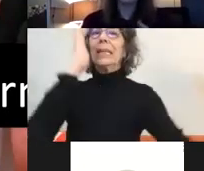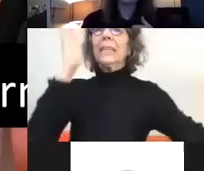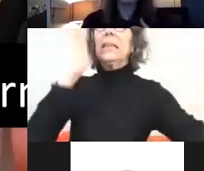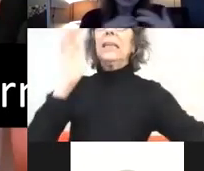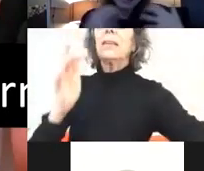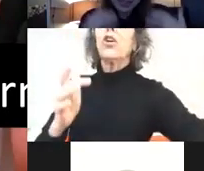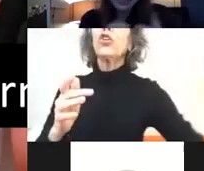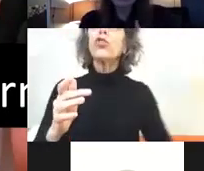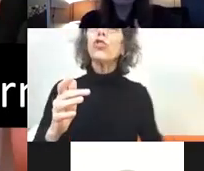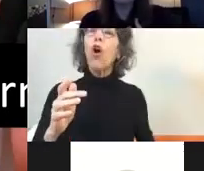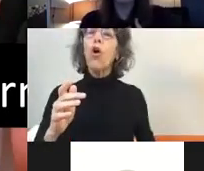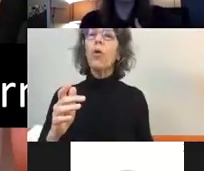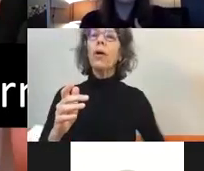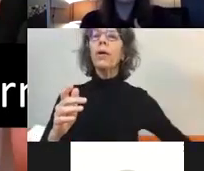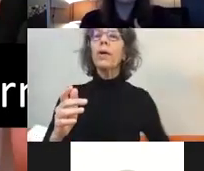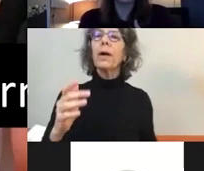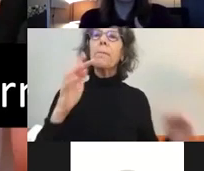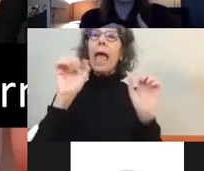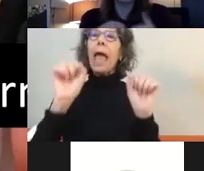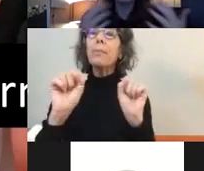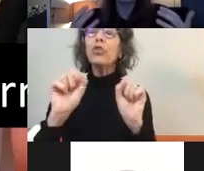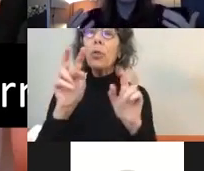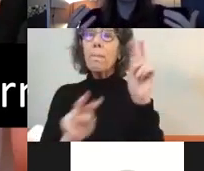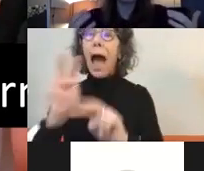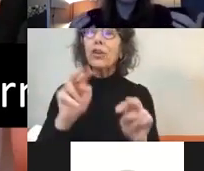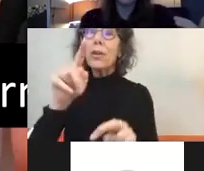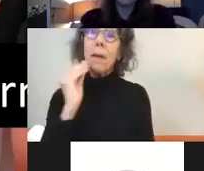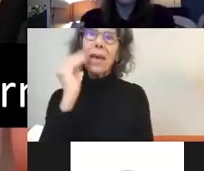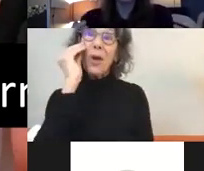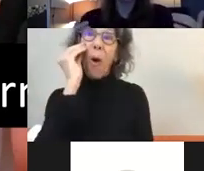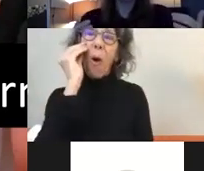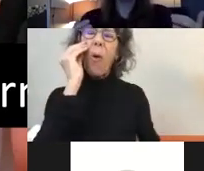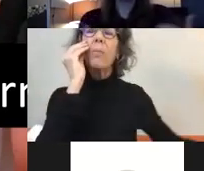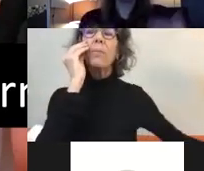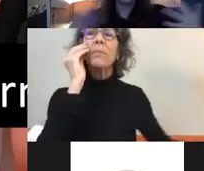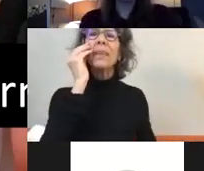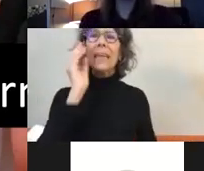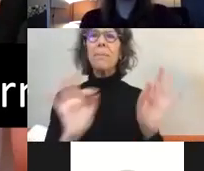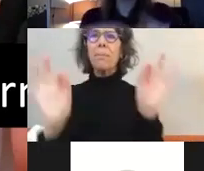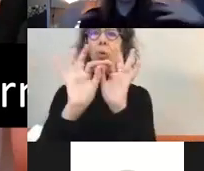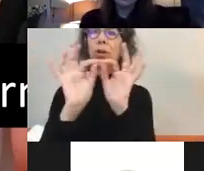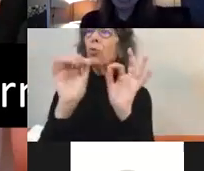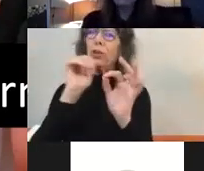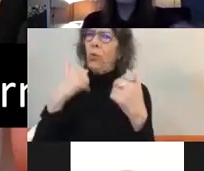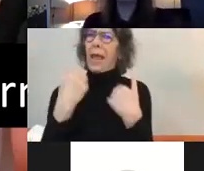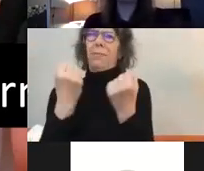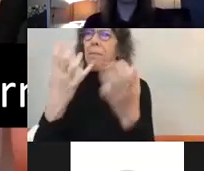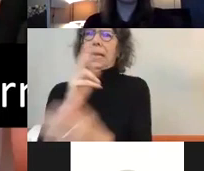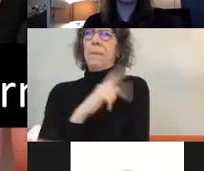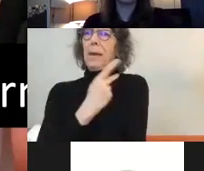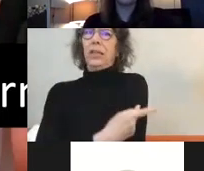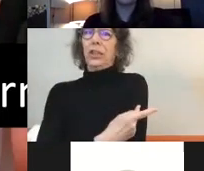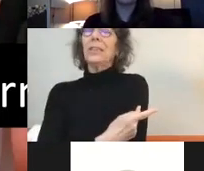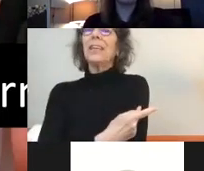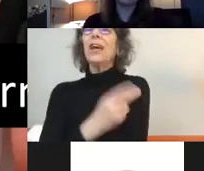home is particularly important in rare diseases because you don't have that many patients, and it's very important to collect all the information